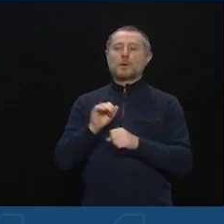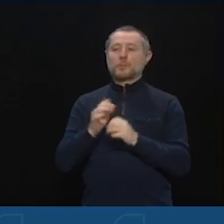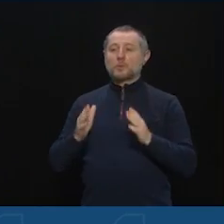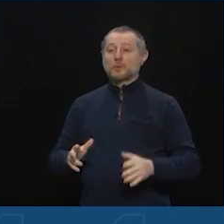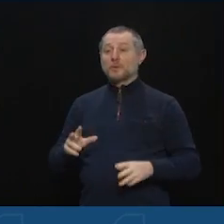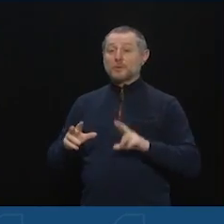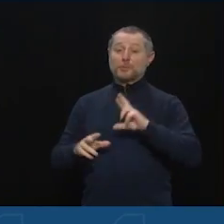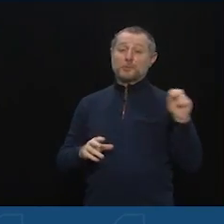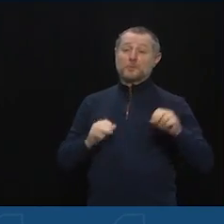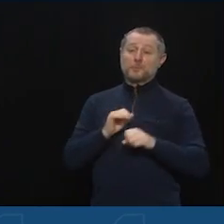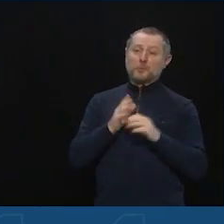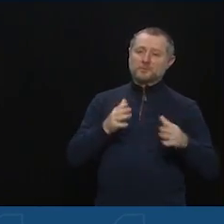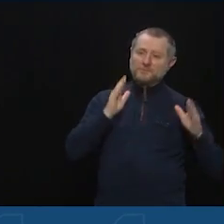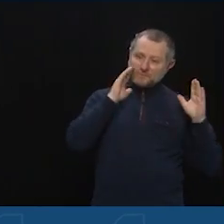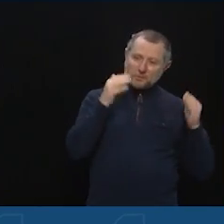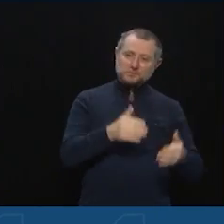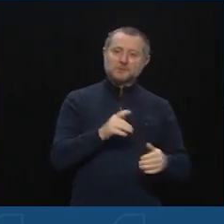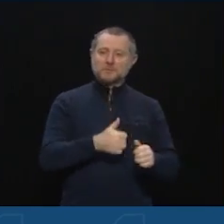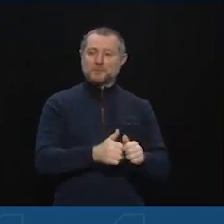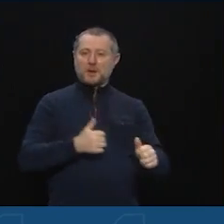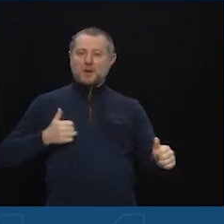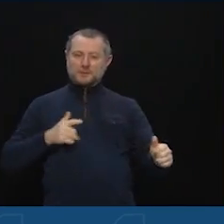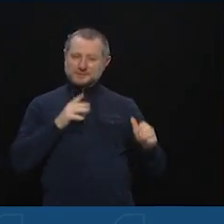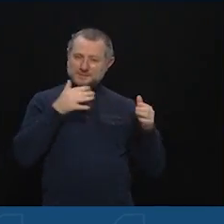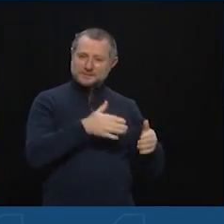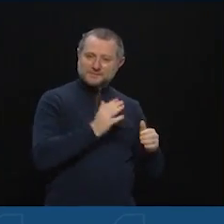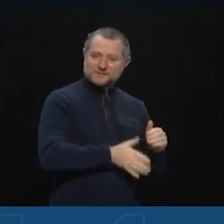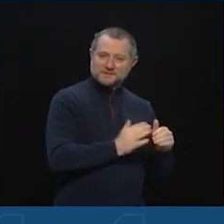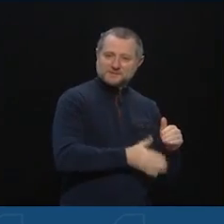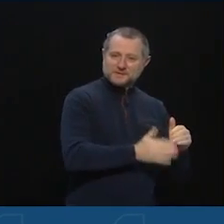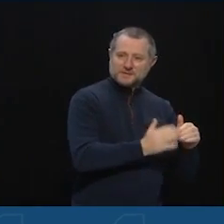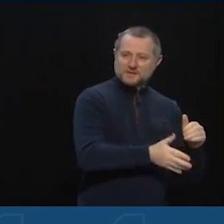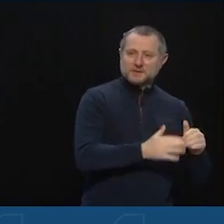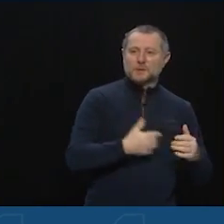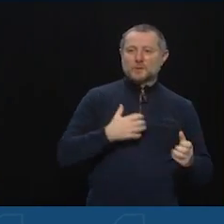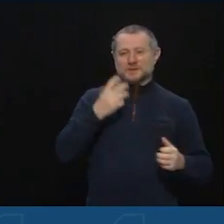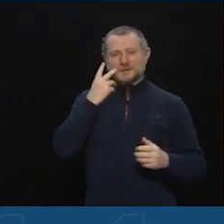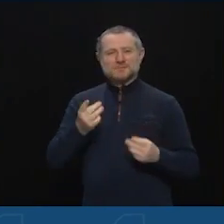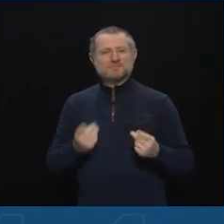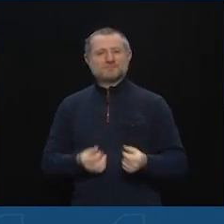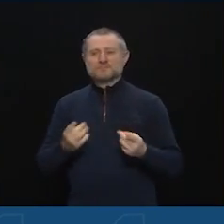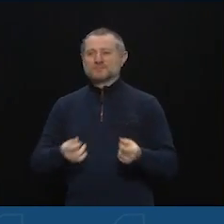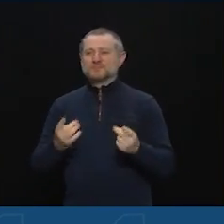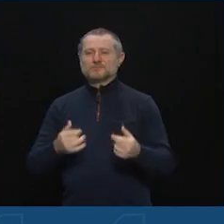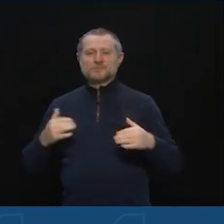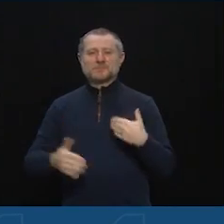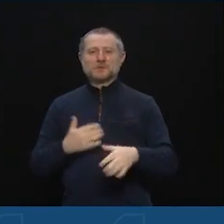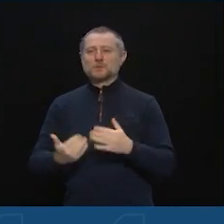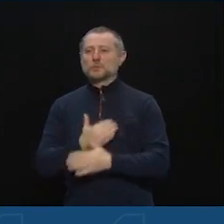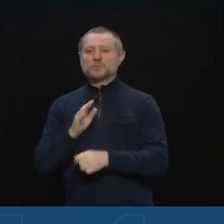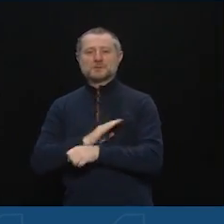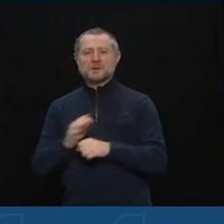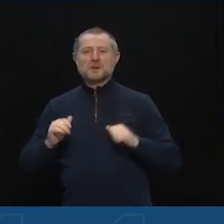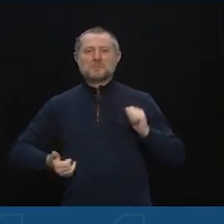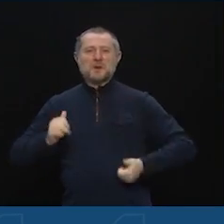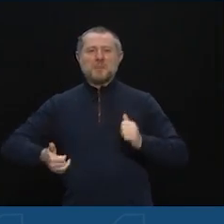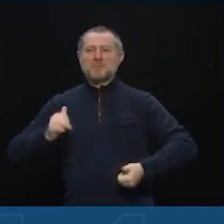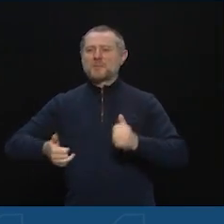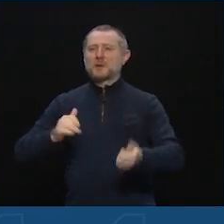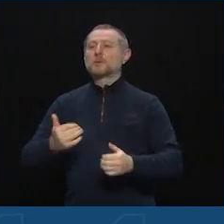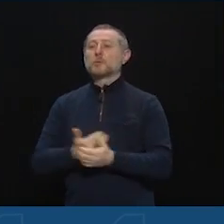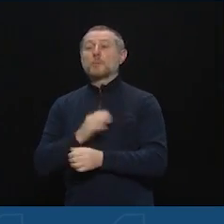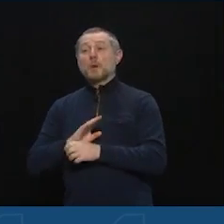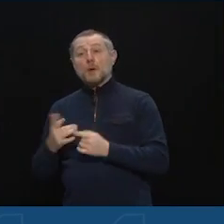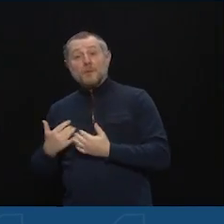to the backlog so we can start having this explode with energy and excitement and new businesses and businesses that have been waiting for their renewals.